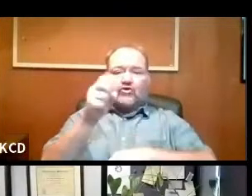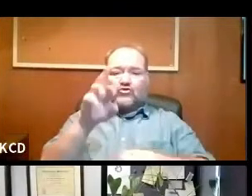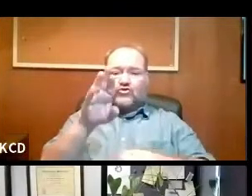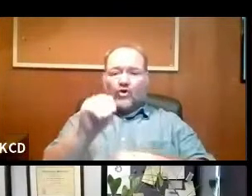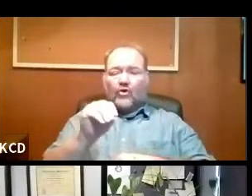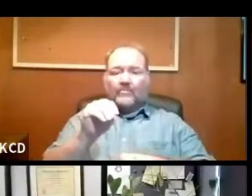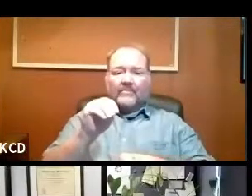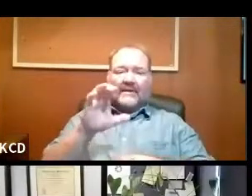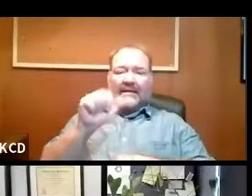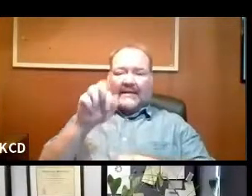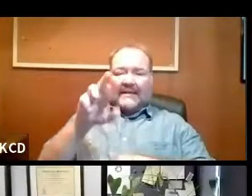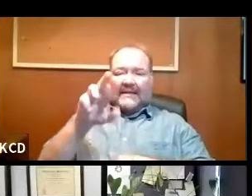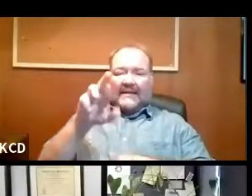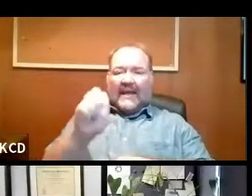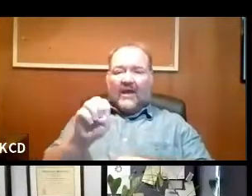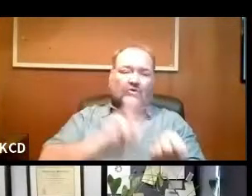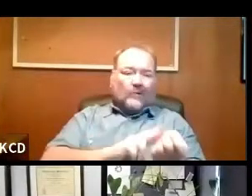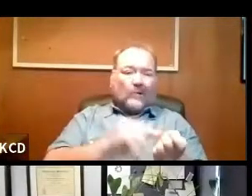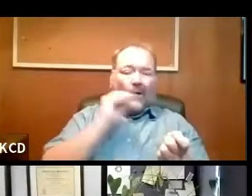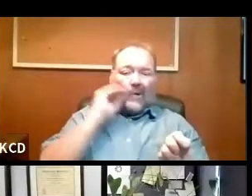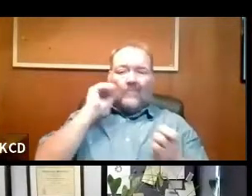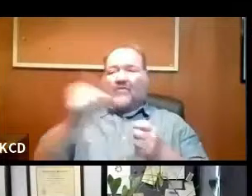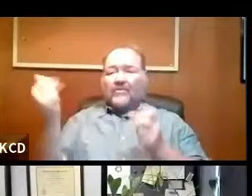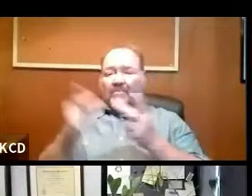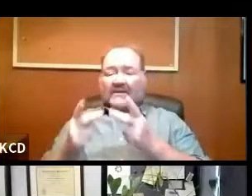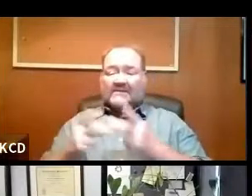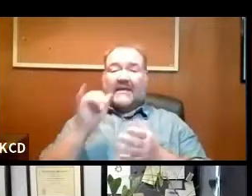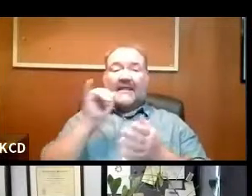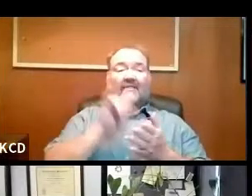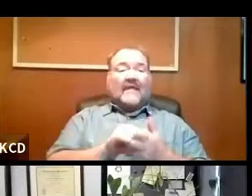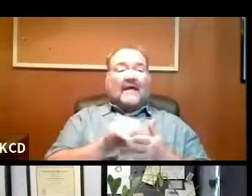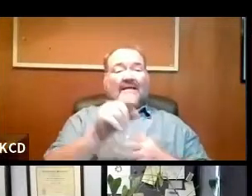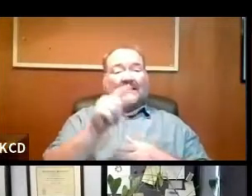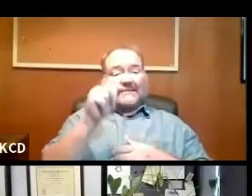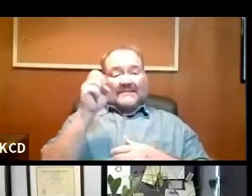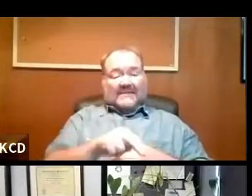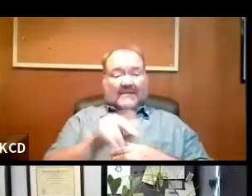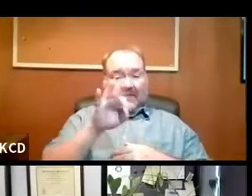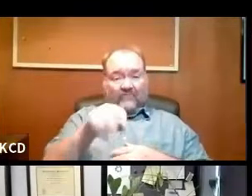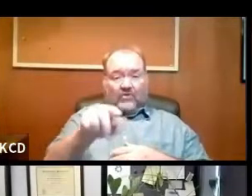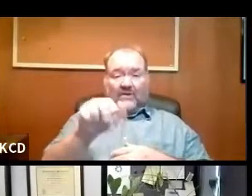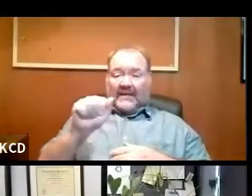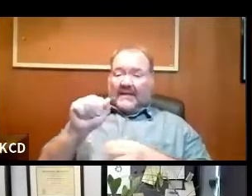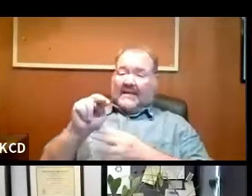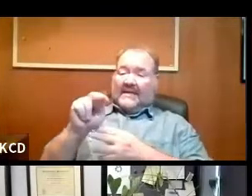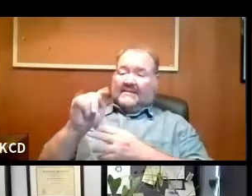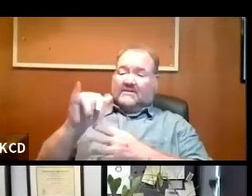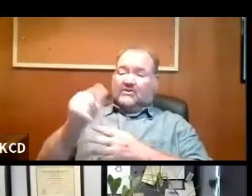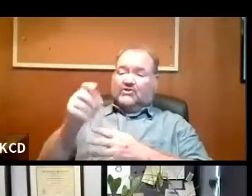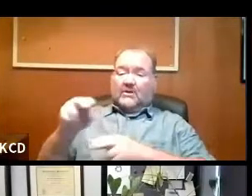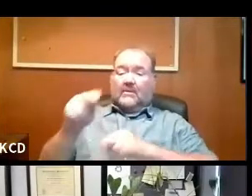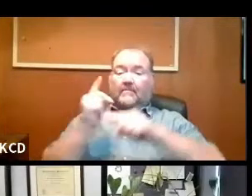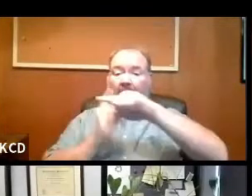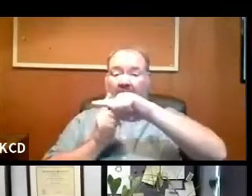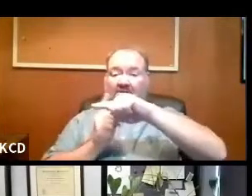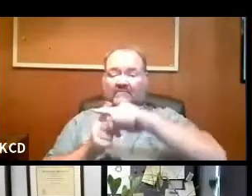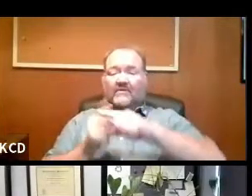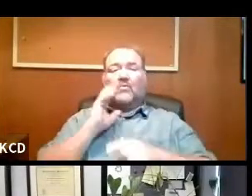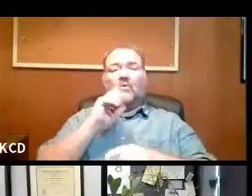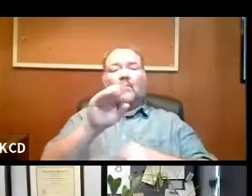other places. For Tennessee, that case definition, if you're an antigen positive, would put you into a probable